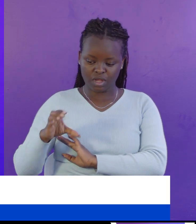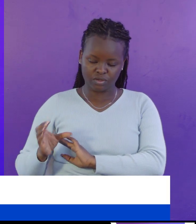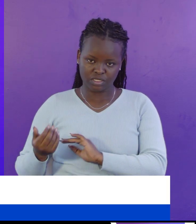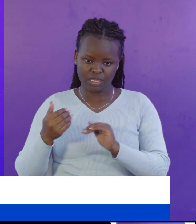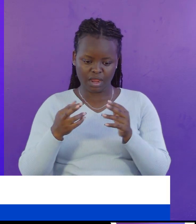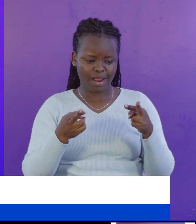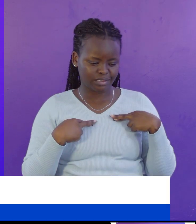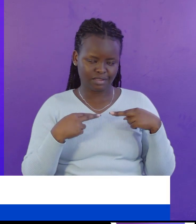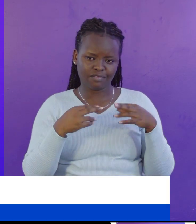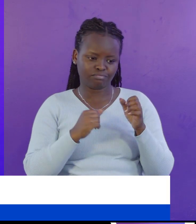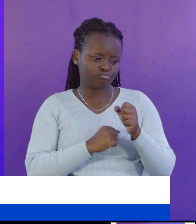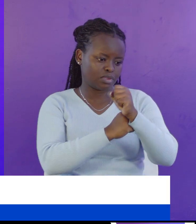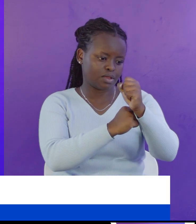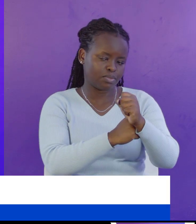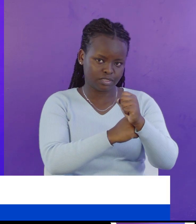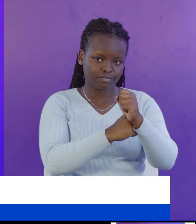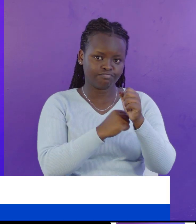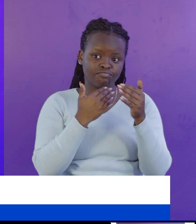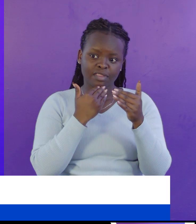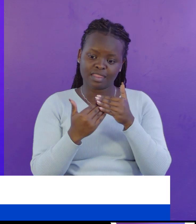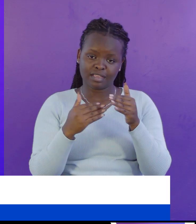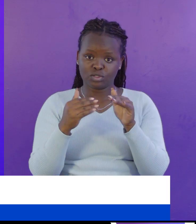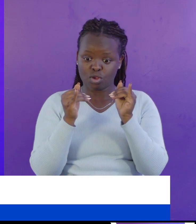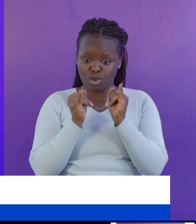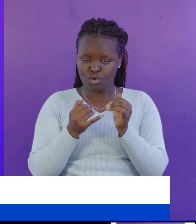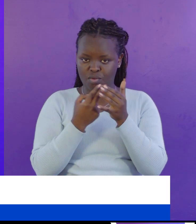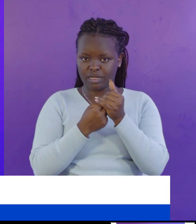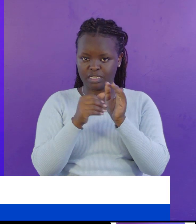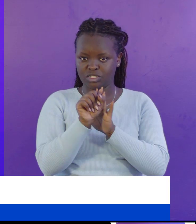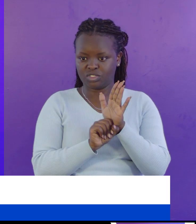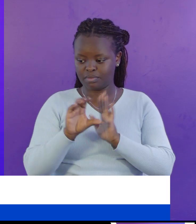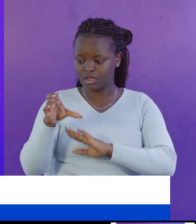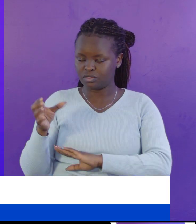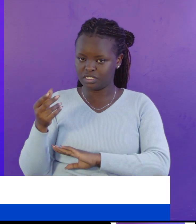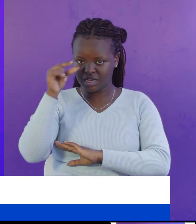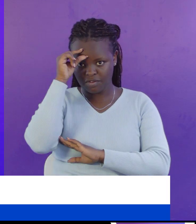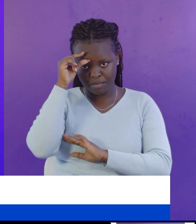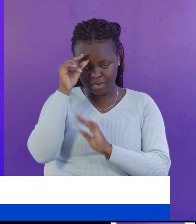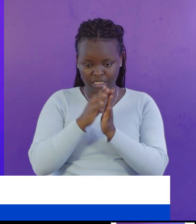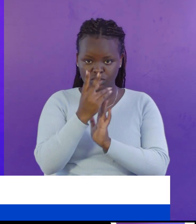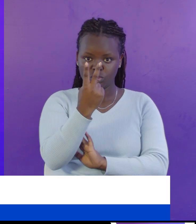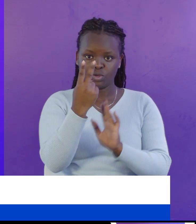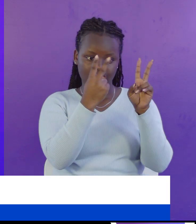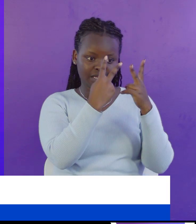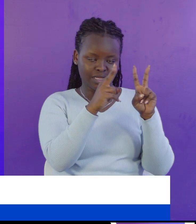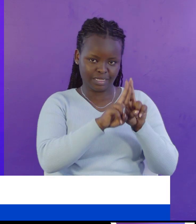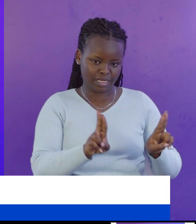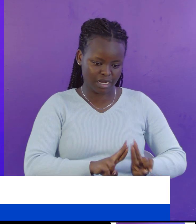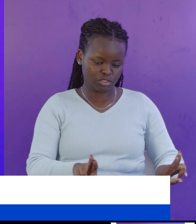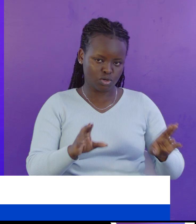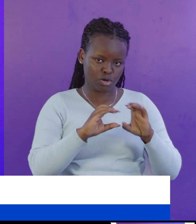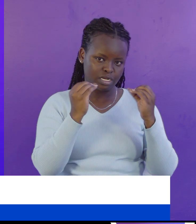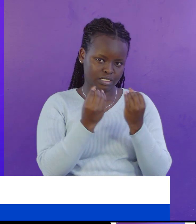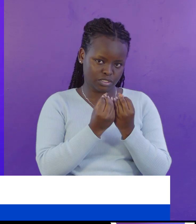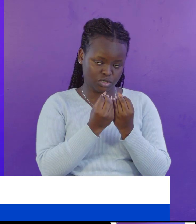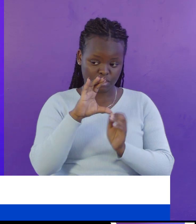services, thanks to a new partnership between the county government and two international organizations. The county government